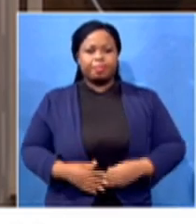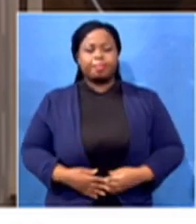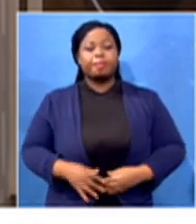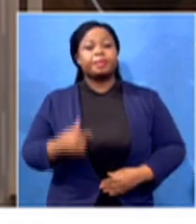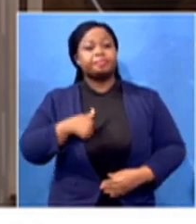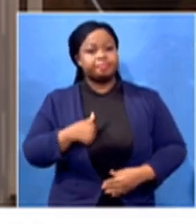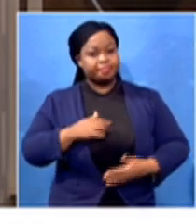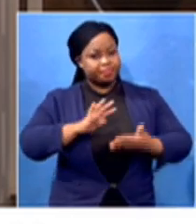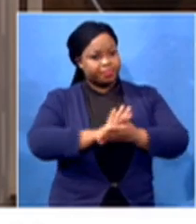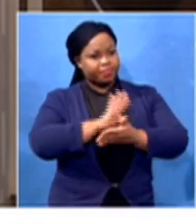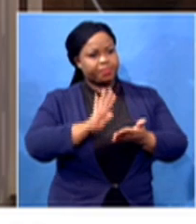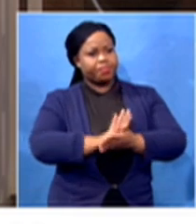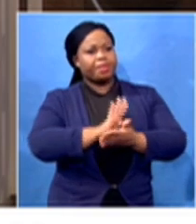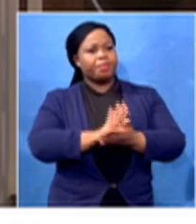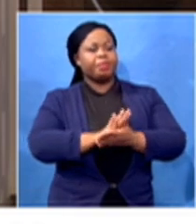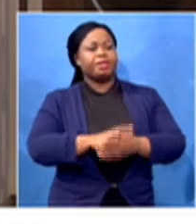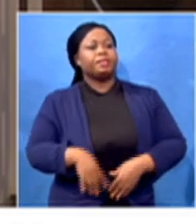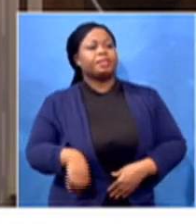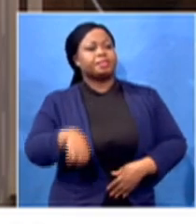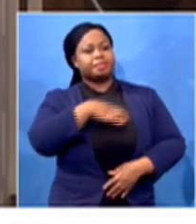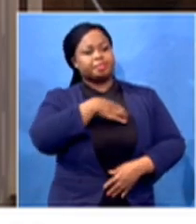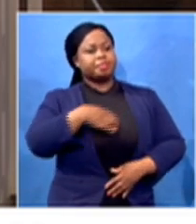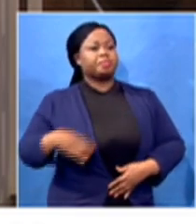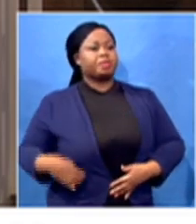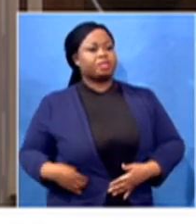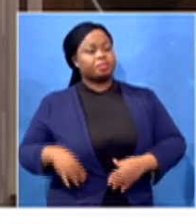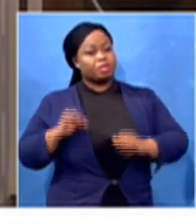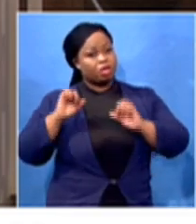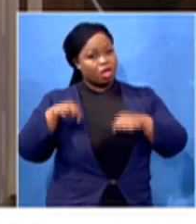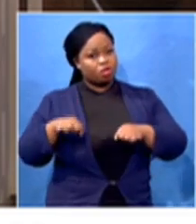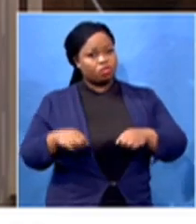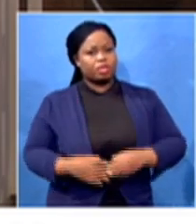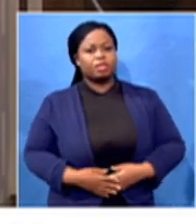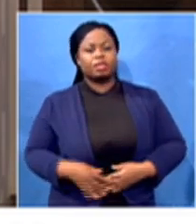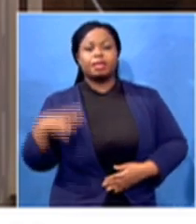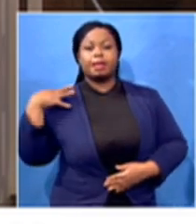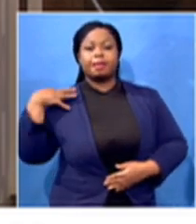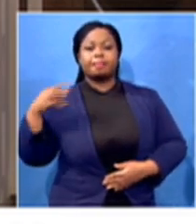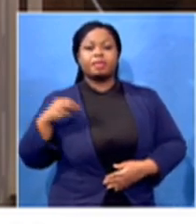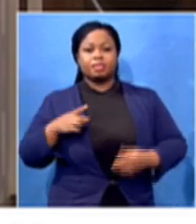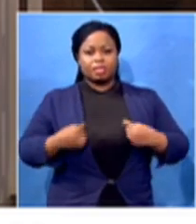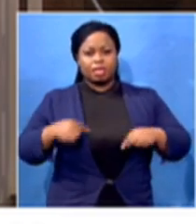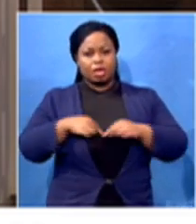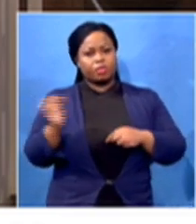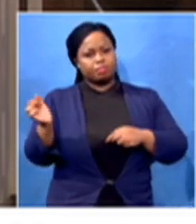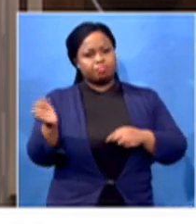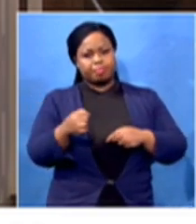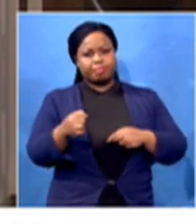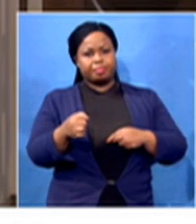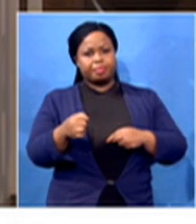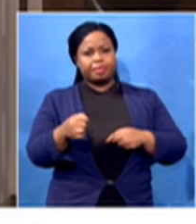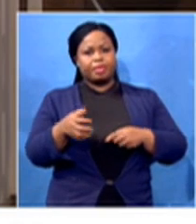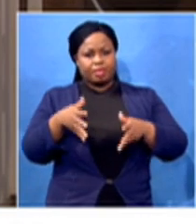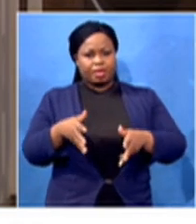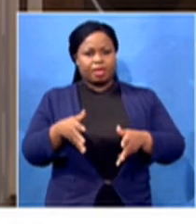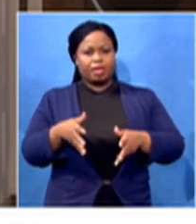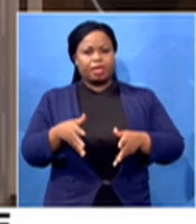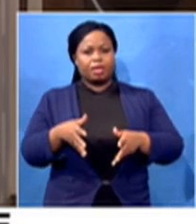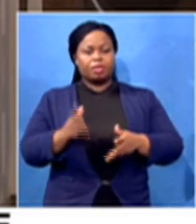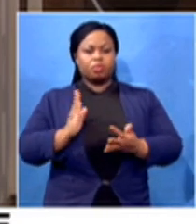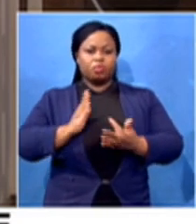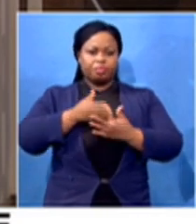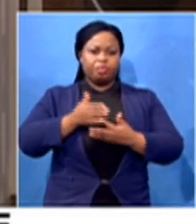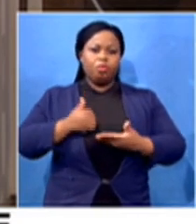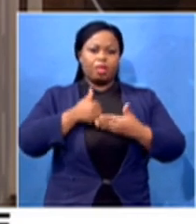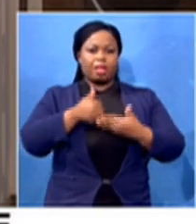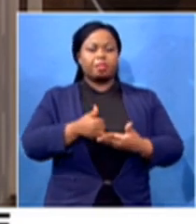that Mr. President has agreed that we deploy our ministers as quickly as possible to engage on these issues